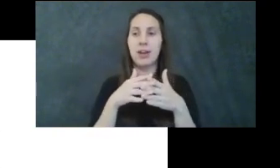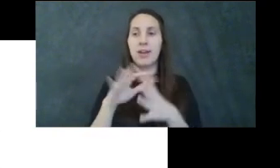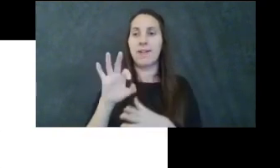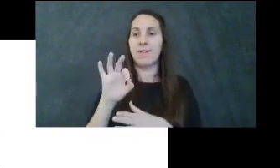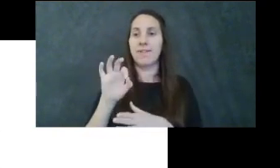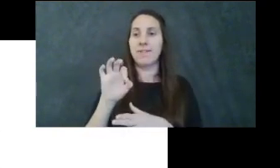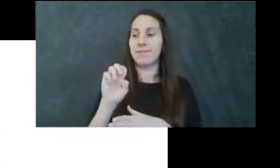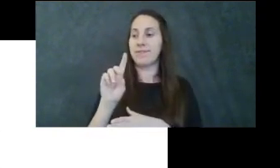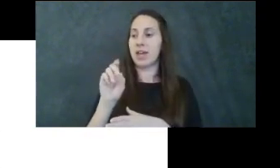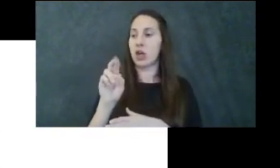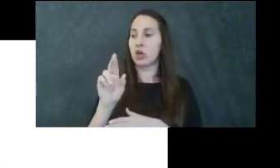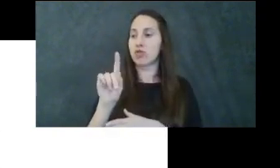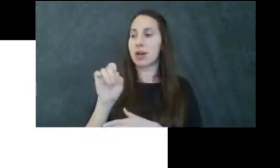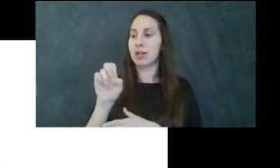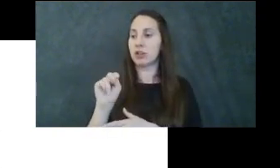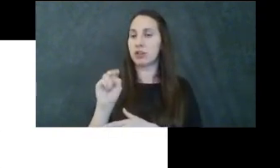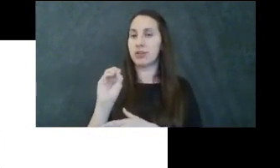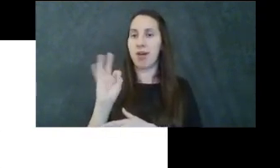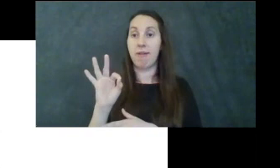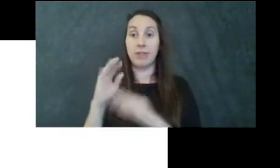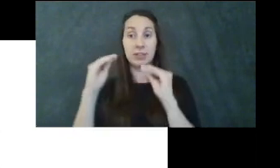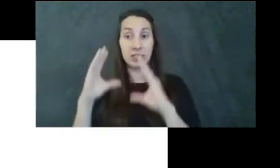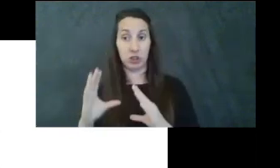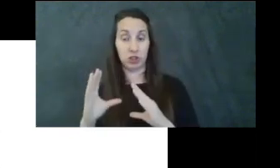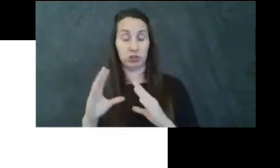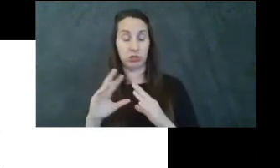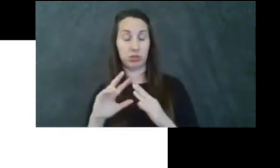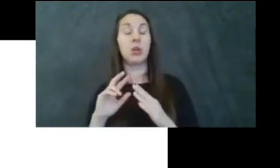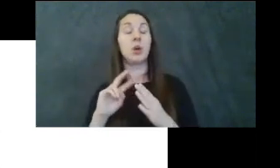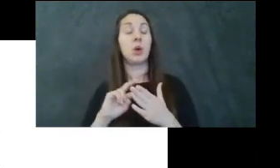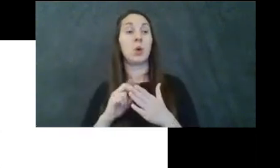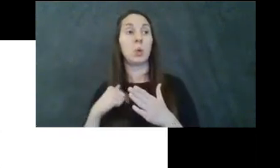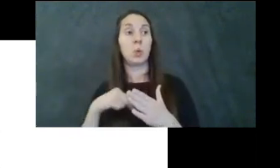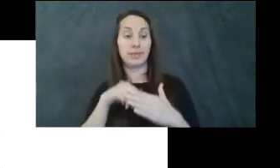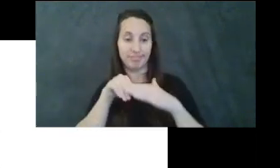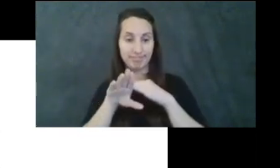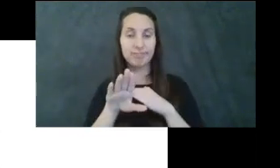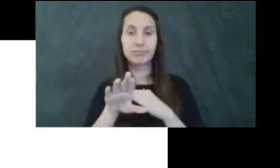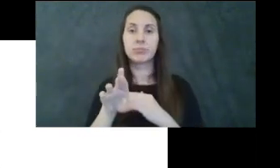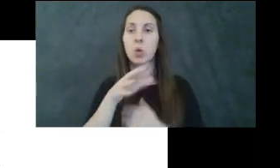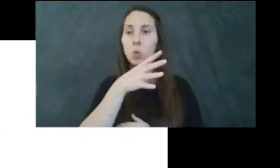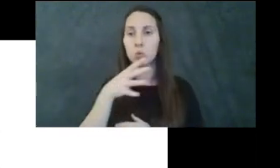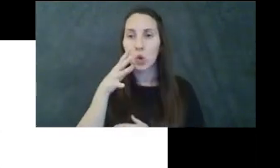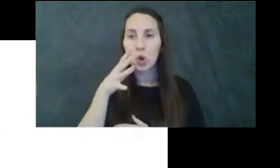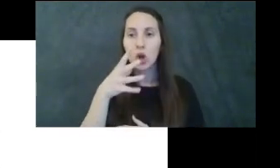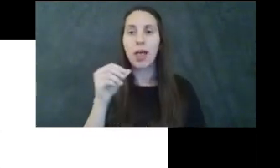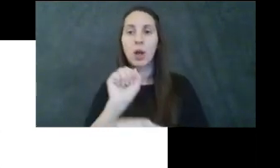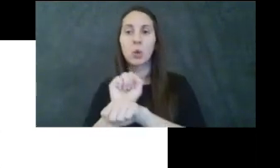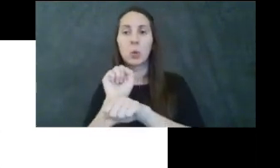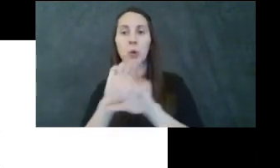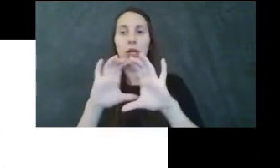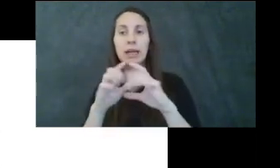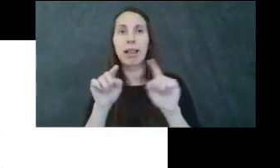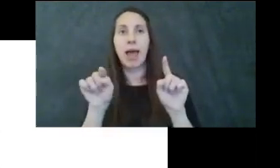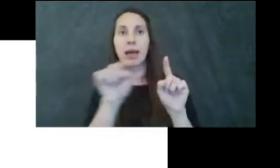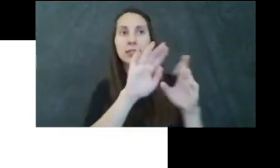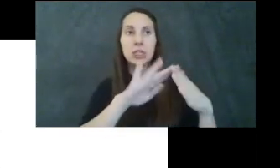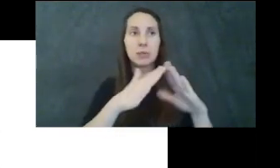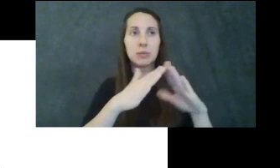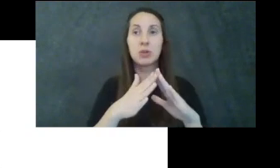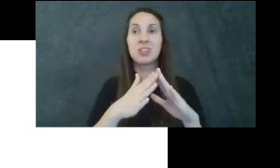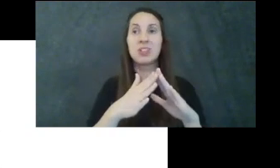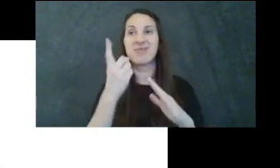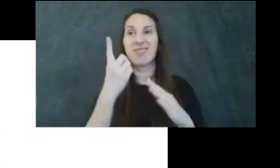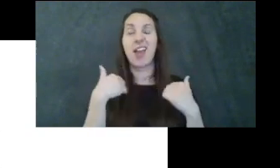in which we went into rural and working class communities where there are a very high proportion of persons with